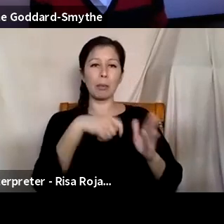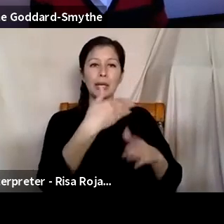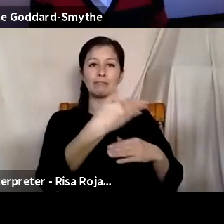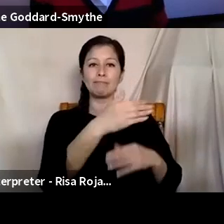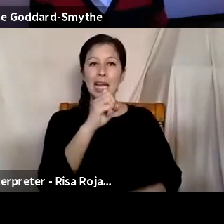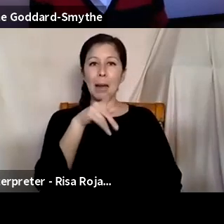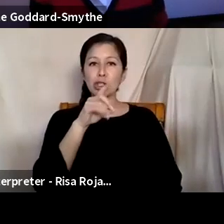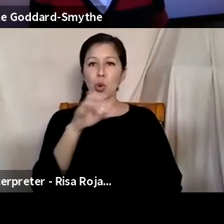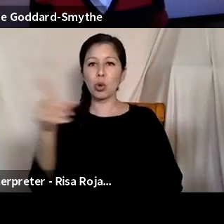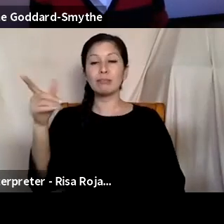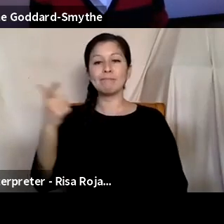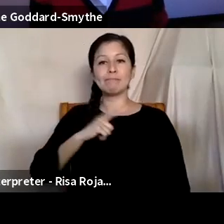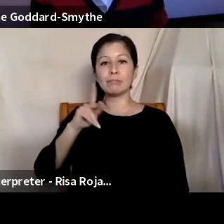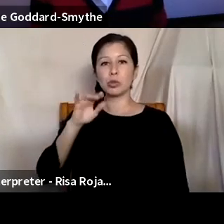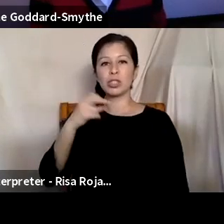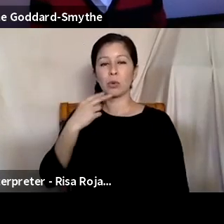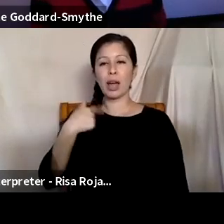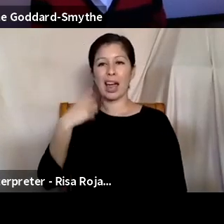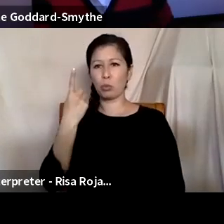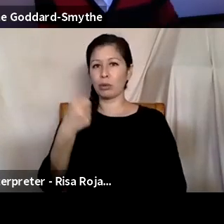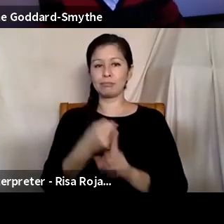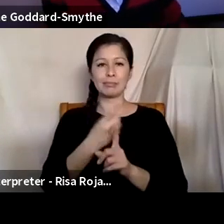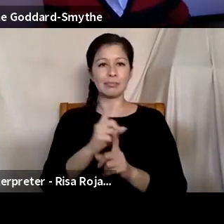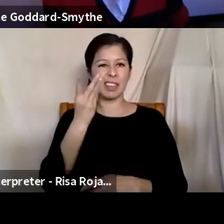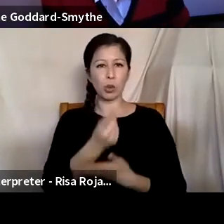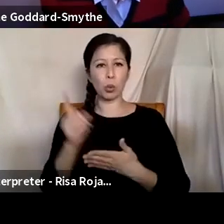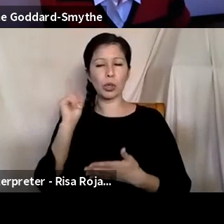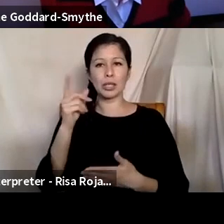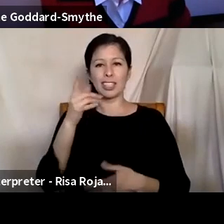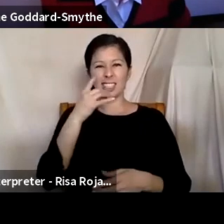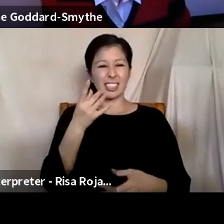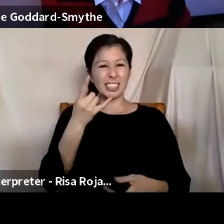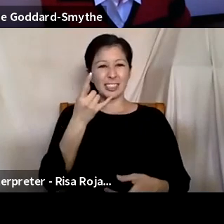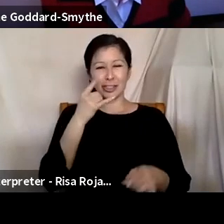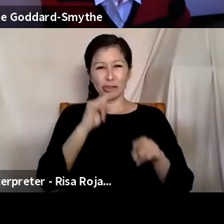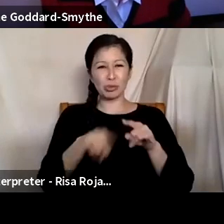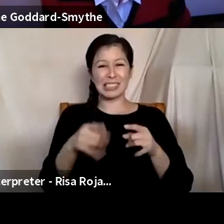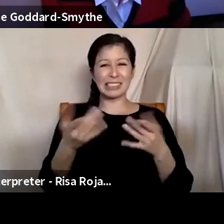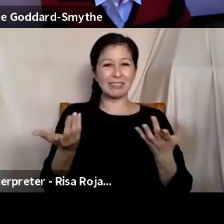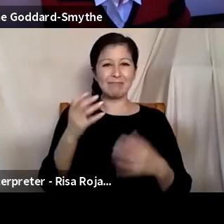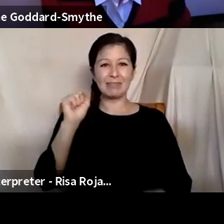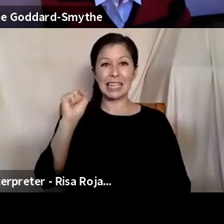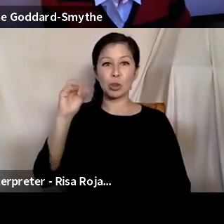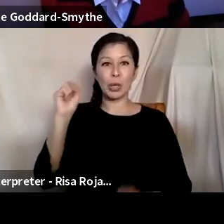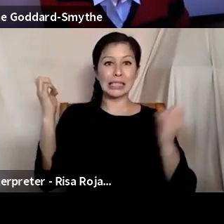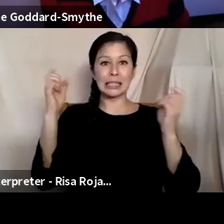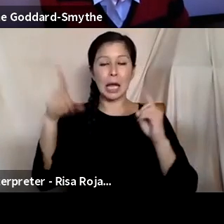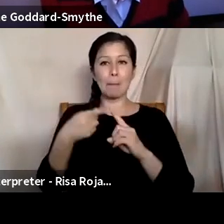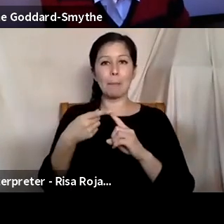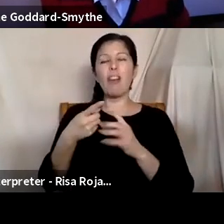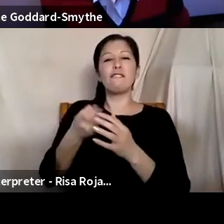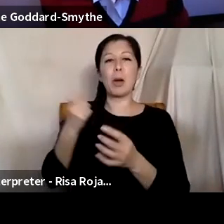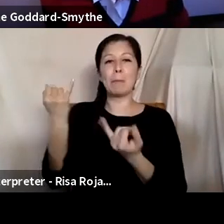just, I had a situation just a couple weeks ago where I got a quickie SOS from a independent